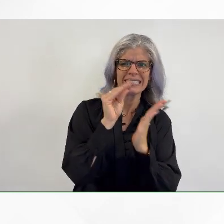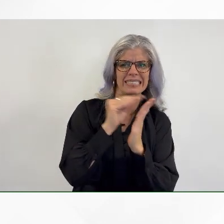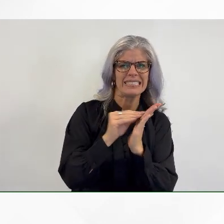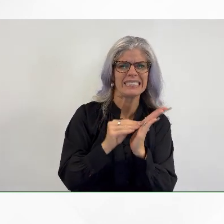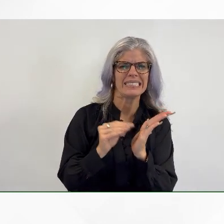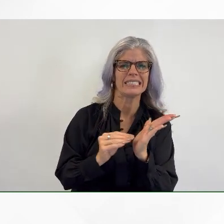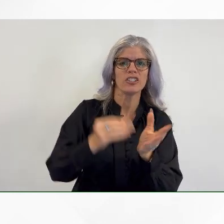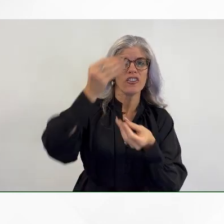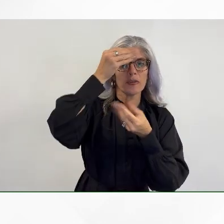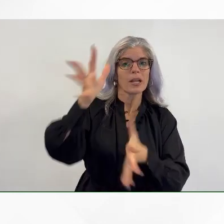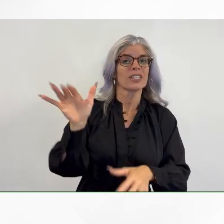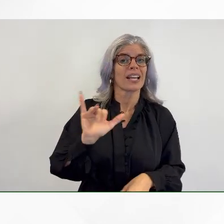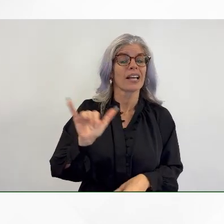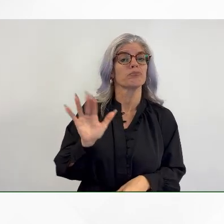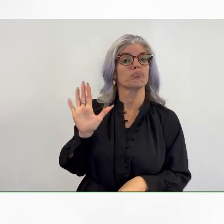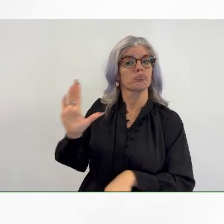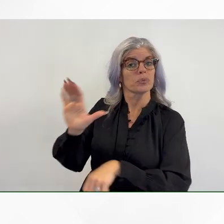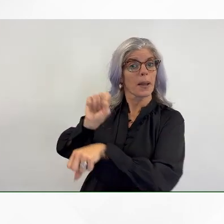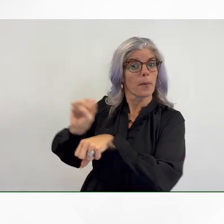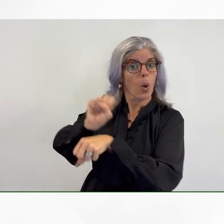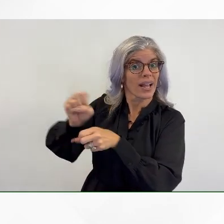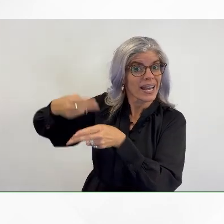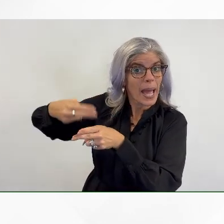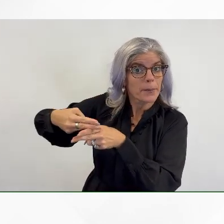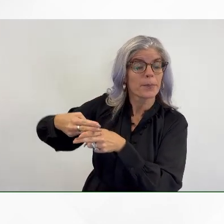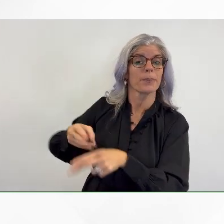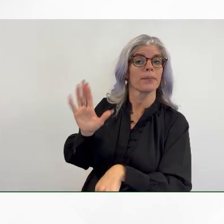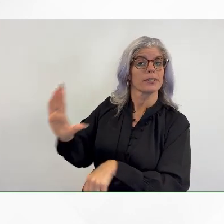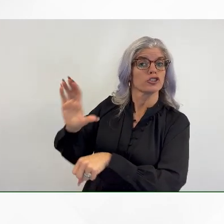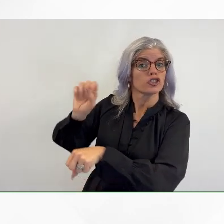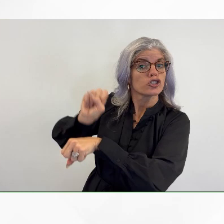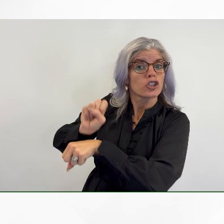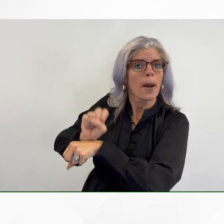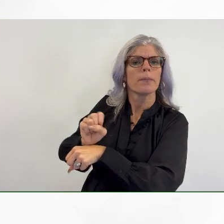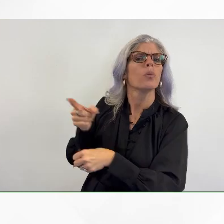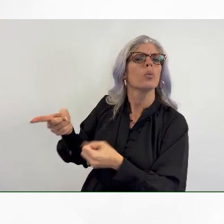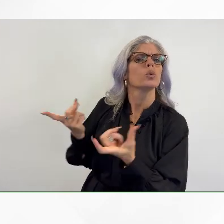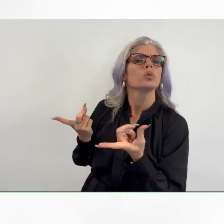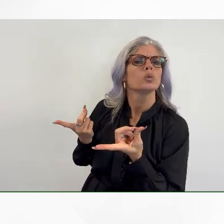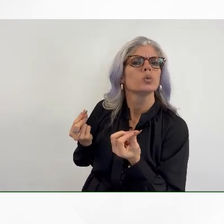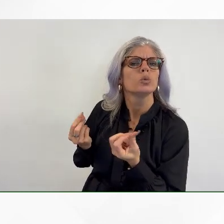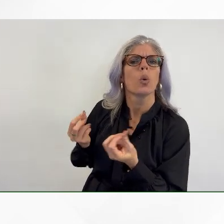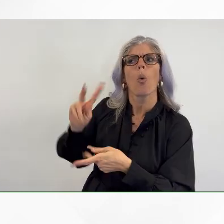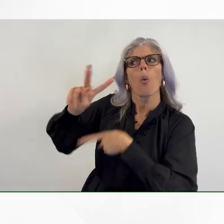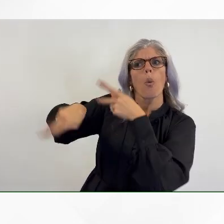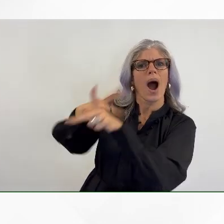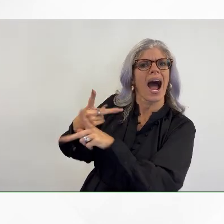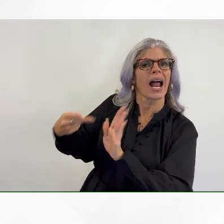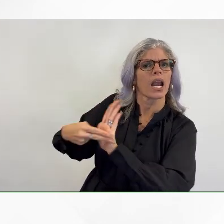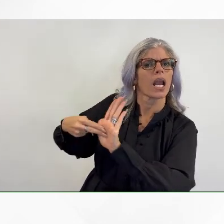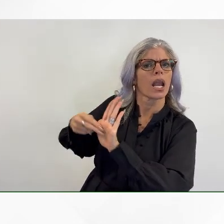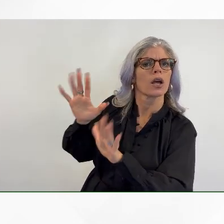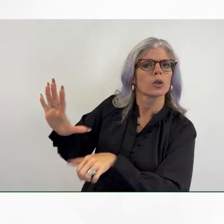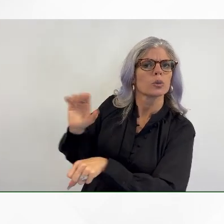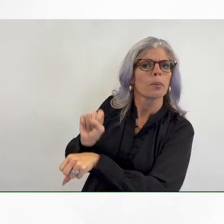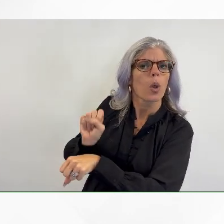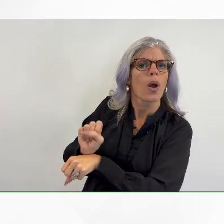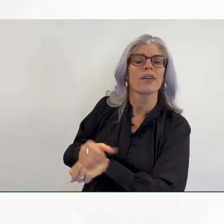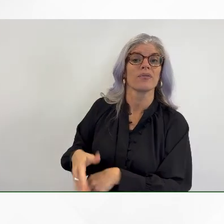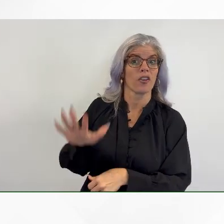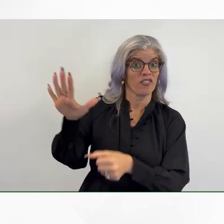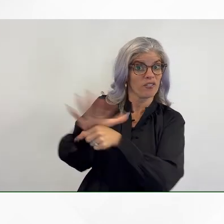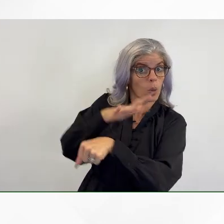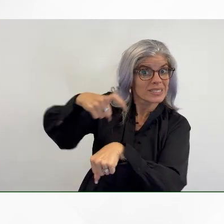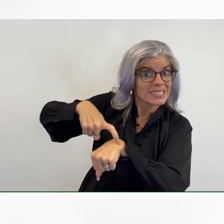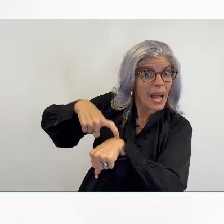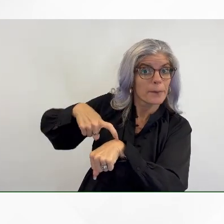methods, timesheets, and your pay policy. Please note, we're reviewing labor costs now, but equipment, materials,